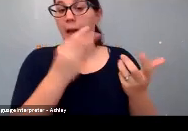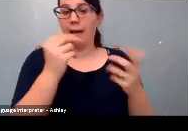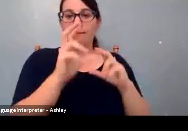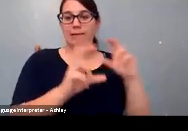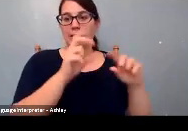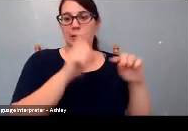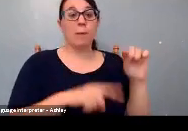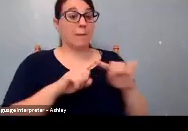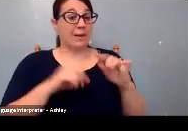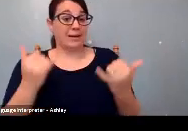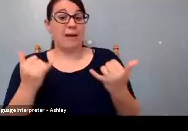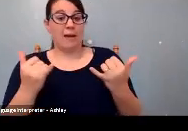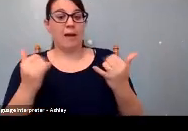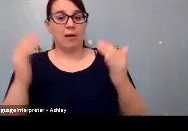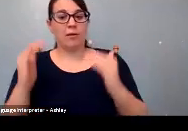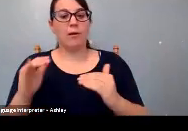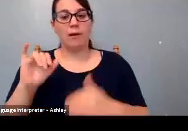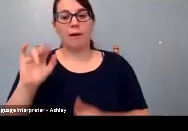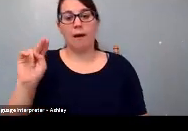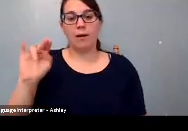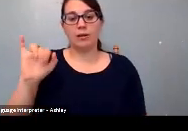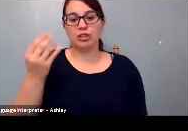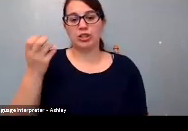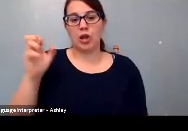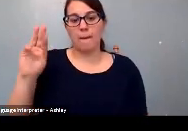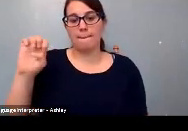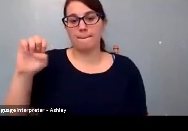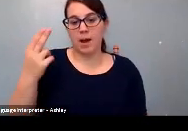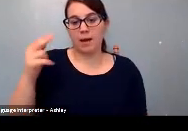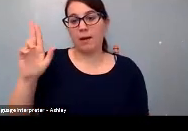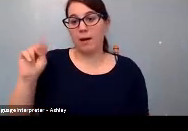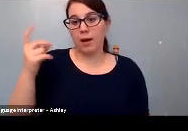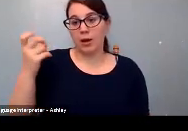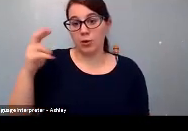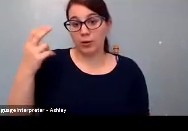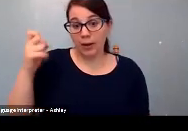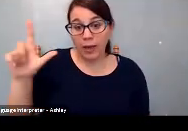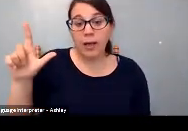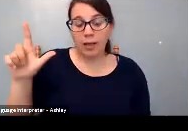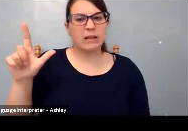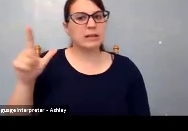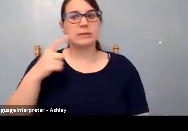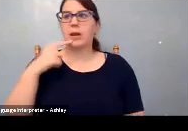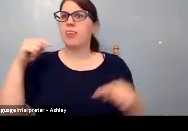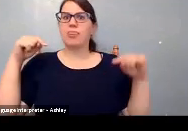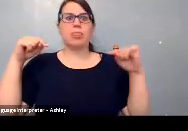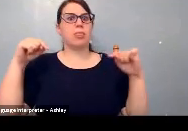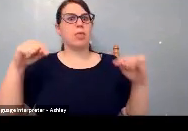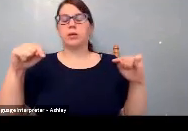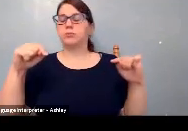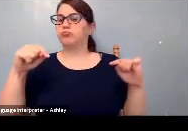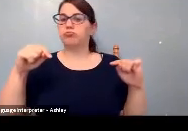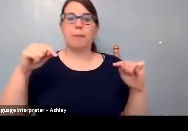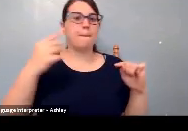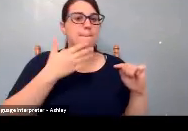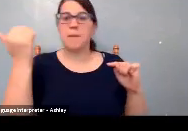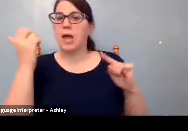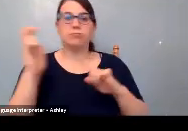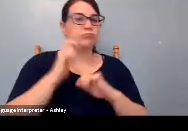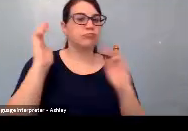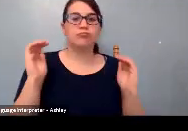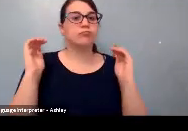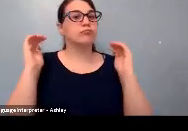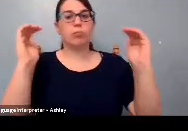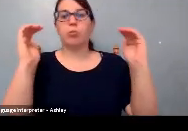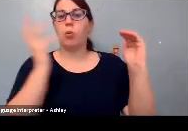Virginia. He is quoted as saying that this is perhaps the biggest advancement for people with disabilities since the passage of Americans